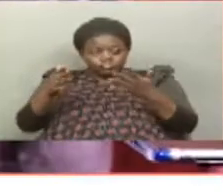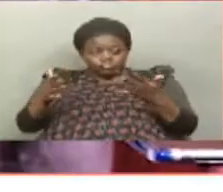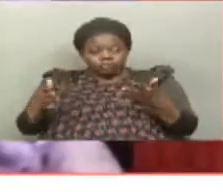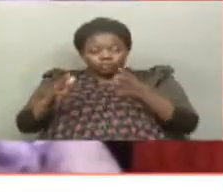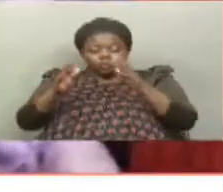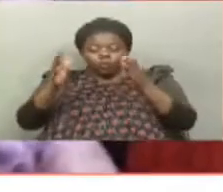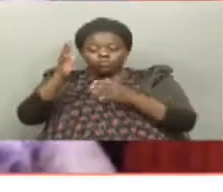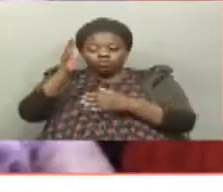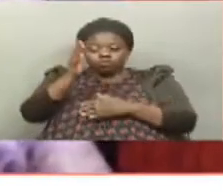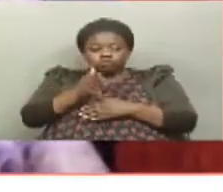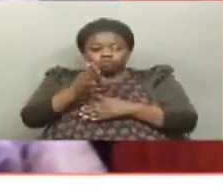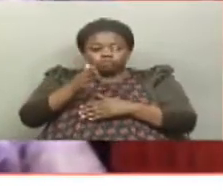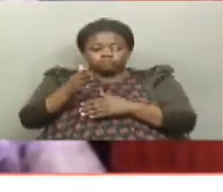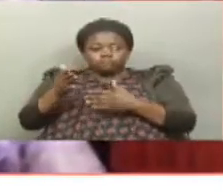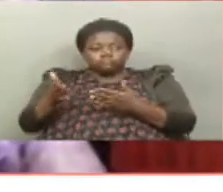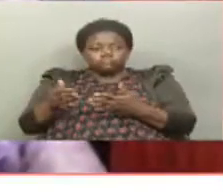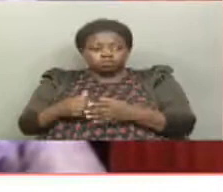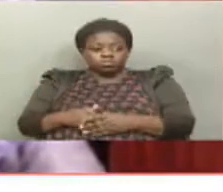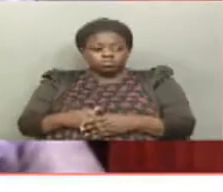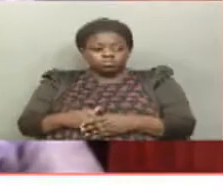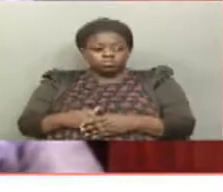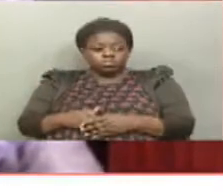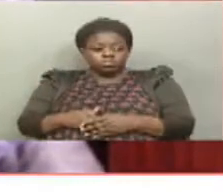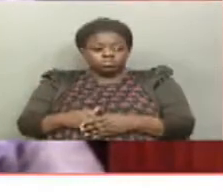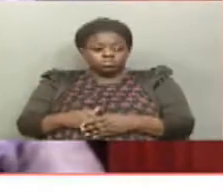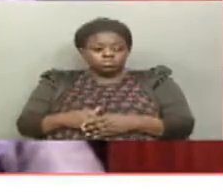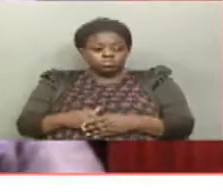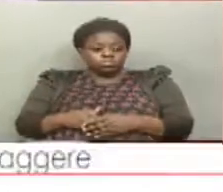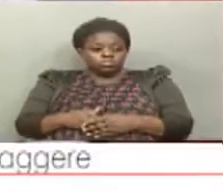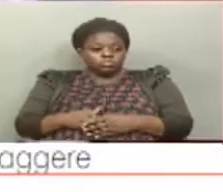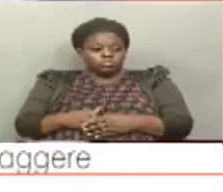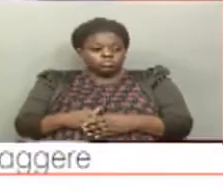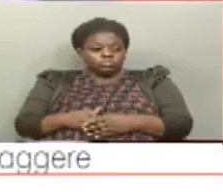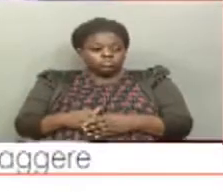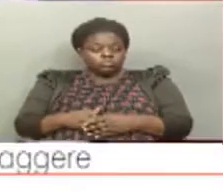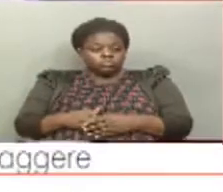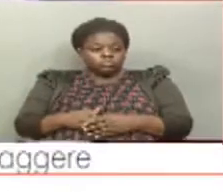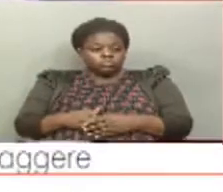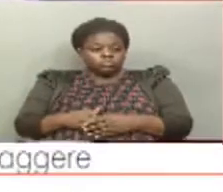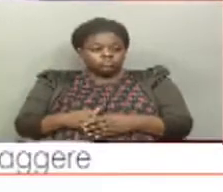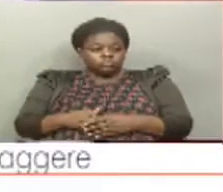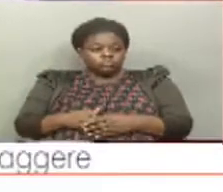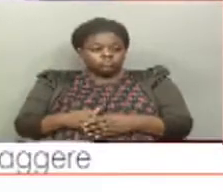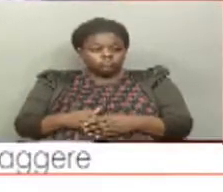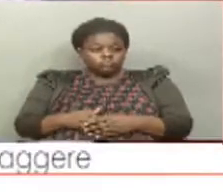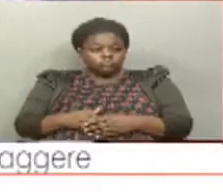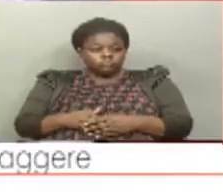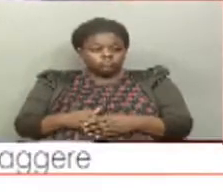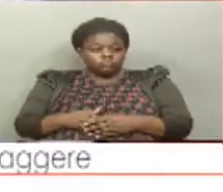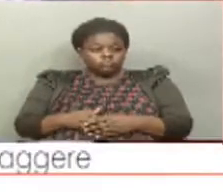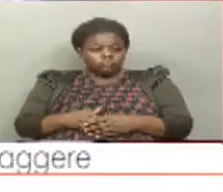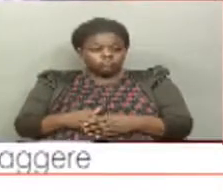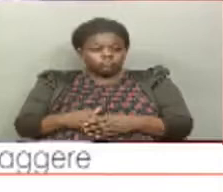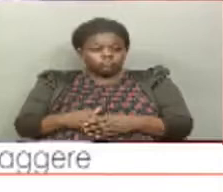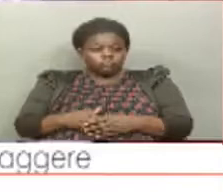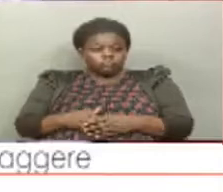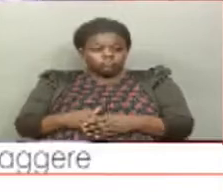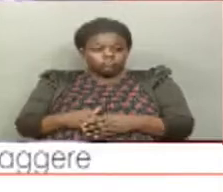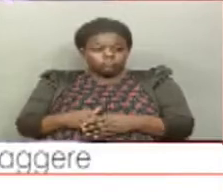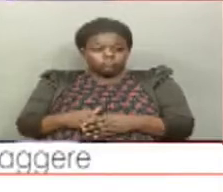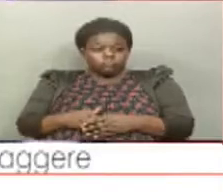I come here with the classic touch in my performance. You